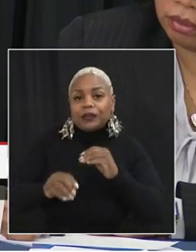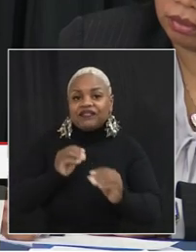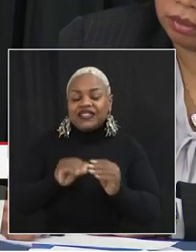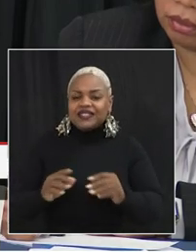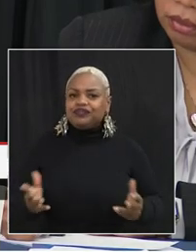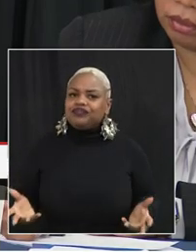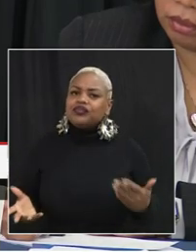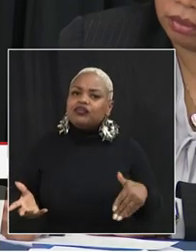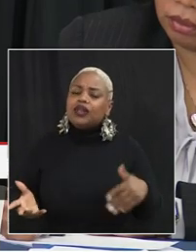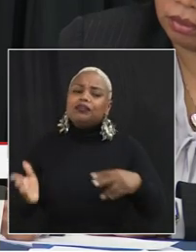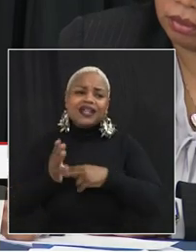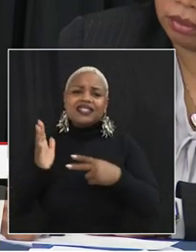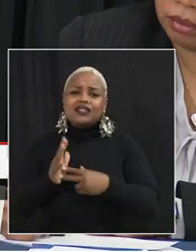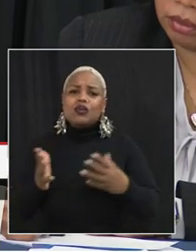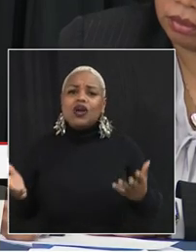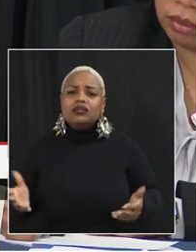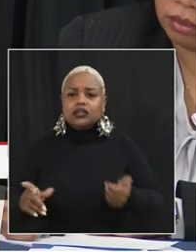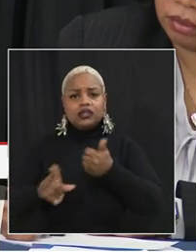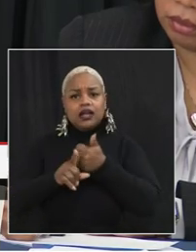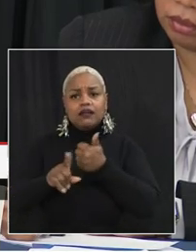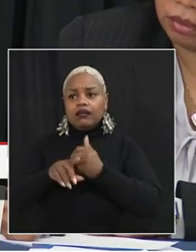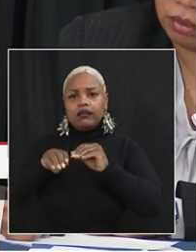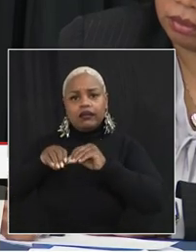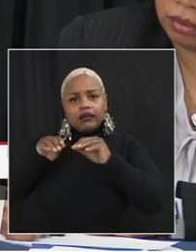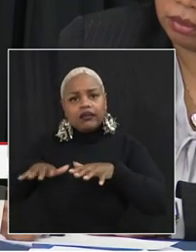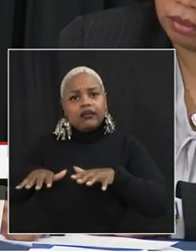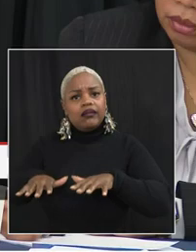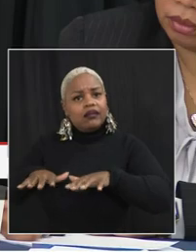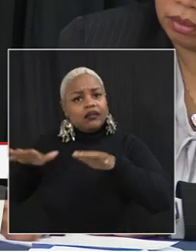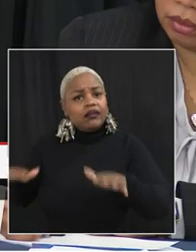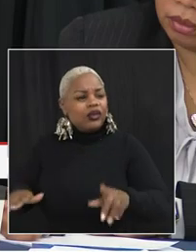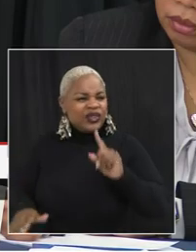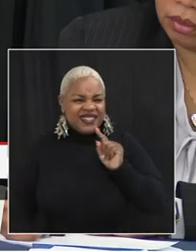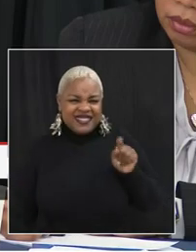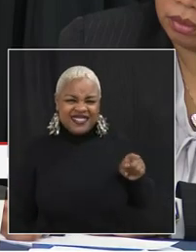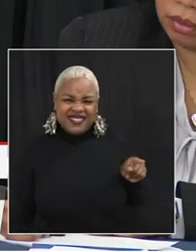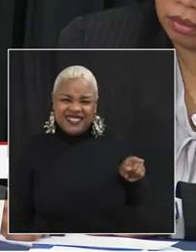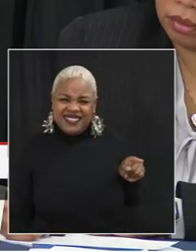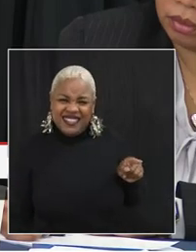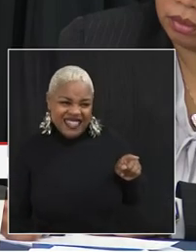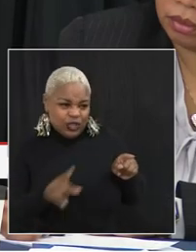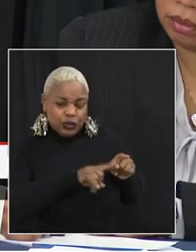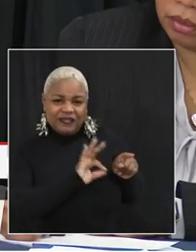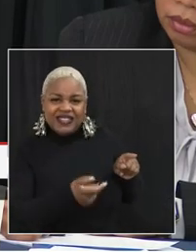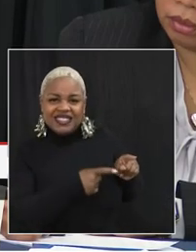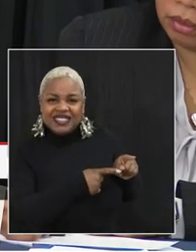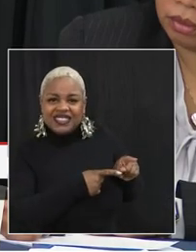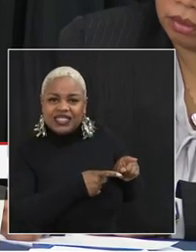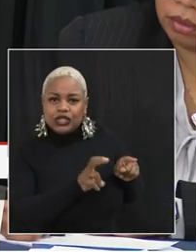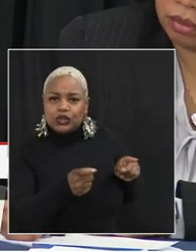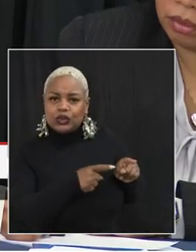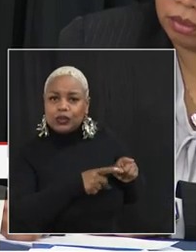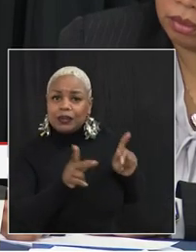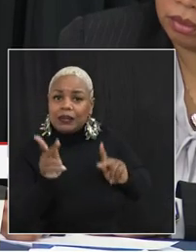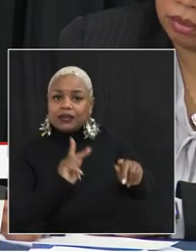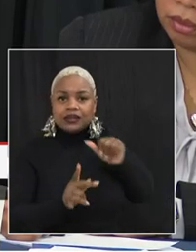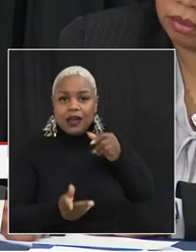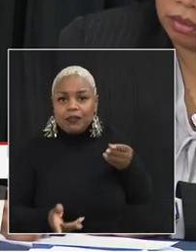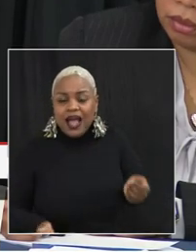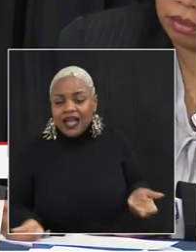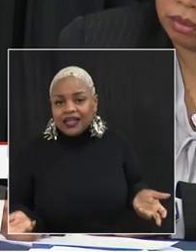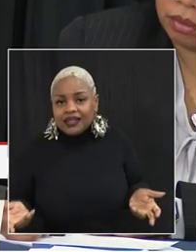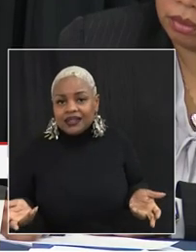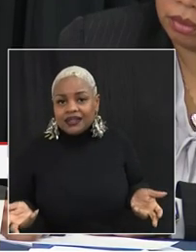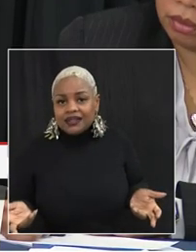this non-rent payment issue, but as well as some other issues that prevent investors from wanting to